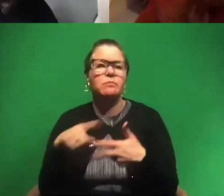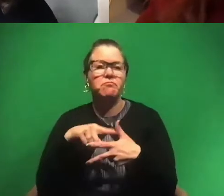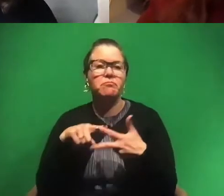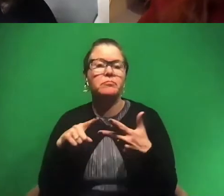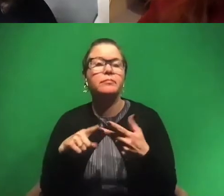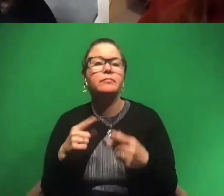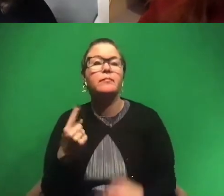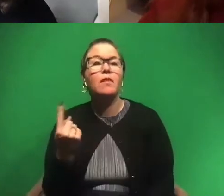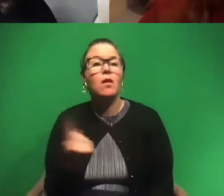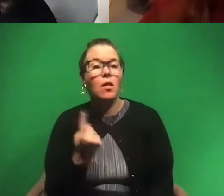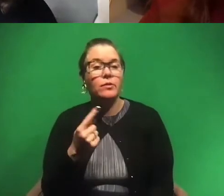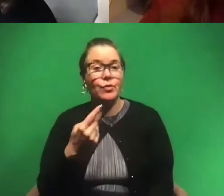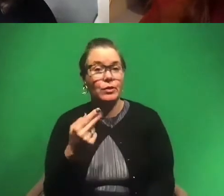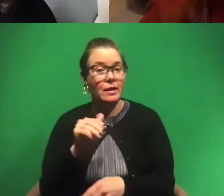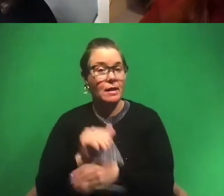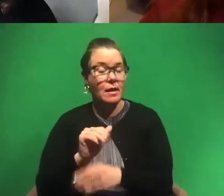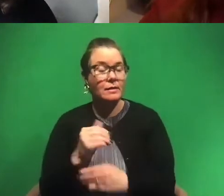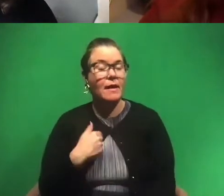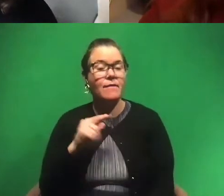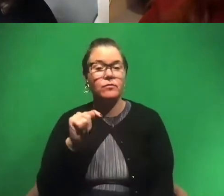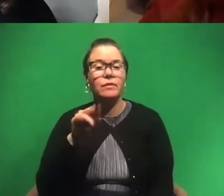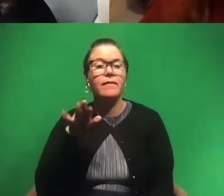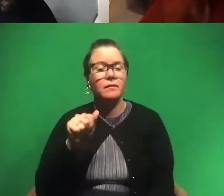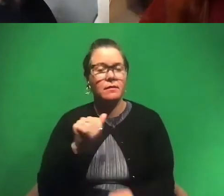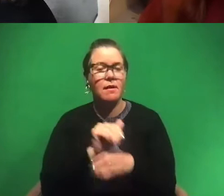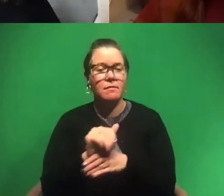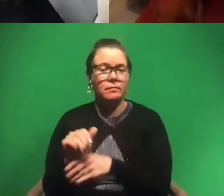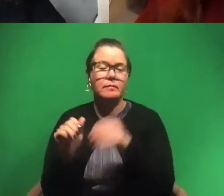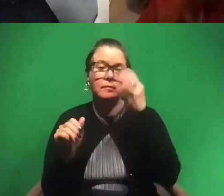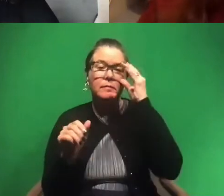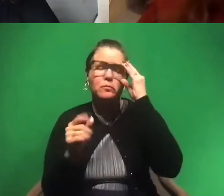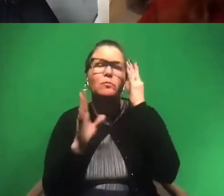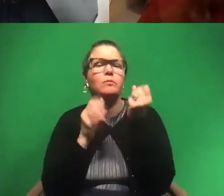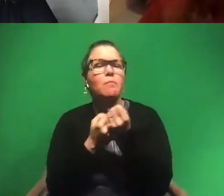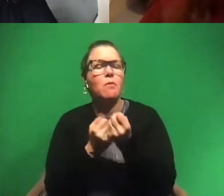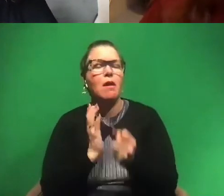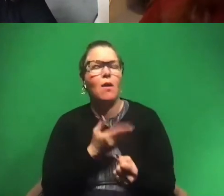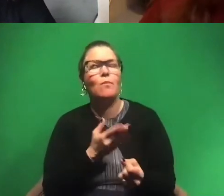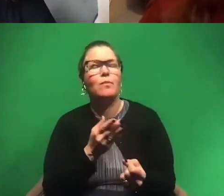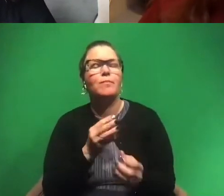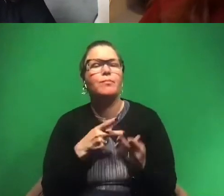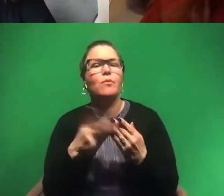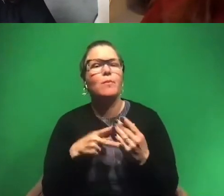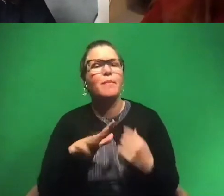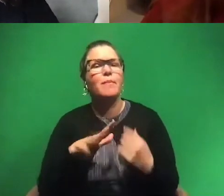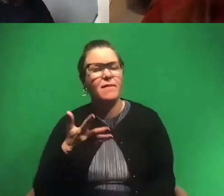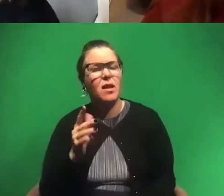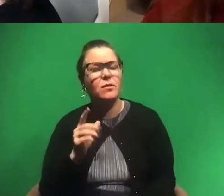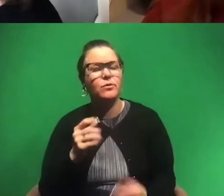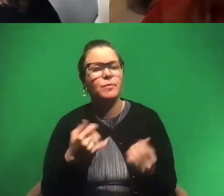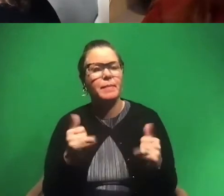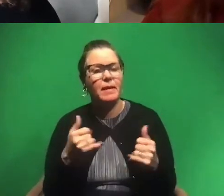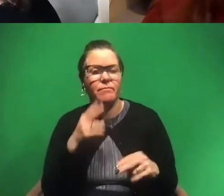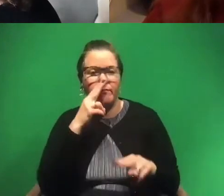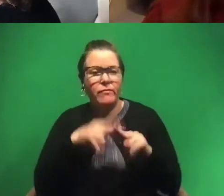always, Thursday nights we have trivia night, and that helps support our program financially. It's $5 to play, and it's really fun. We have a